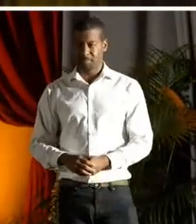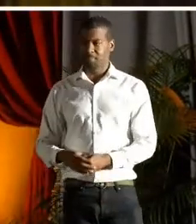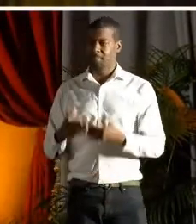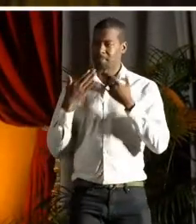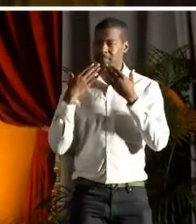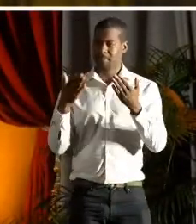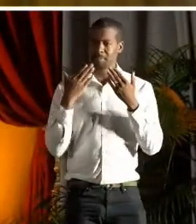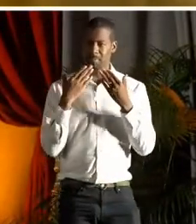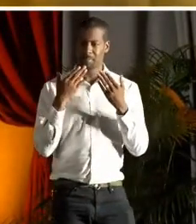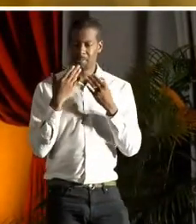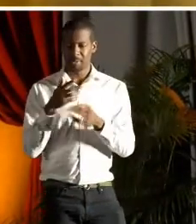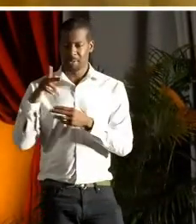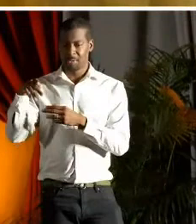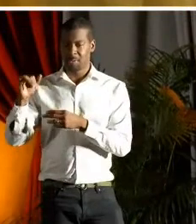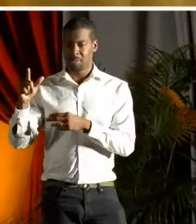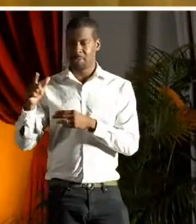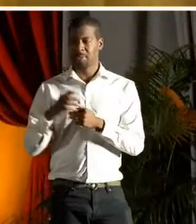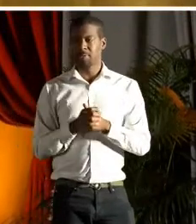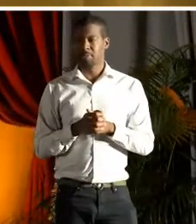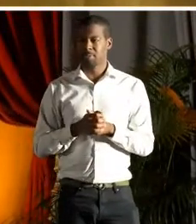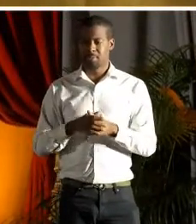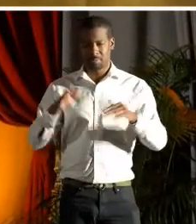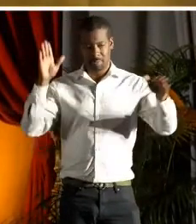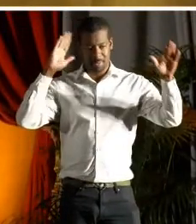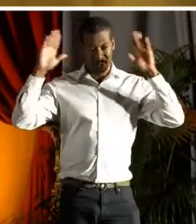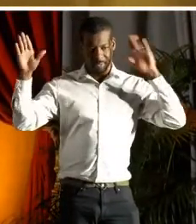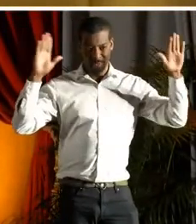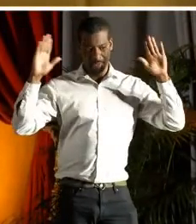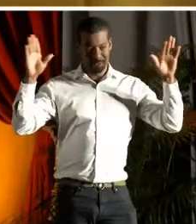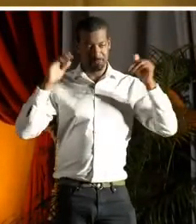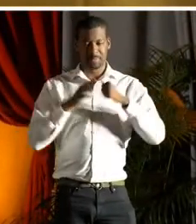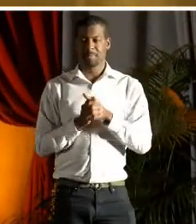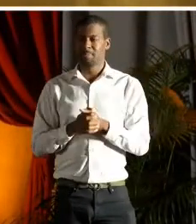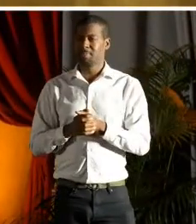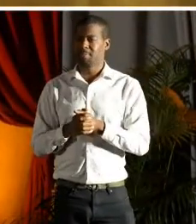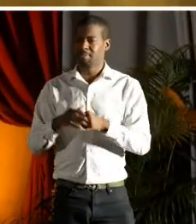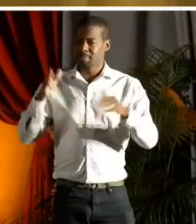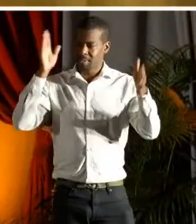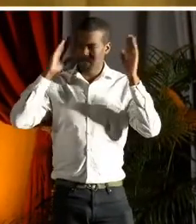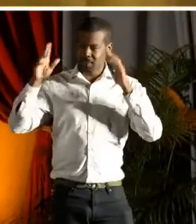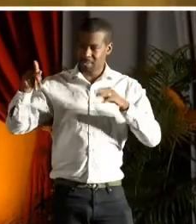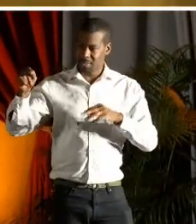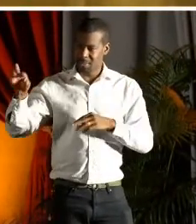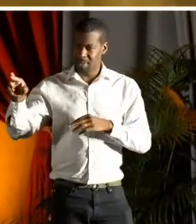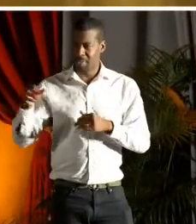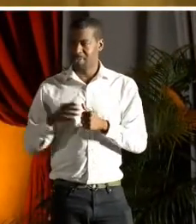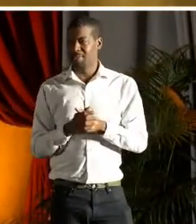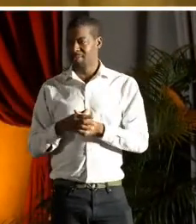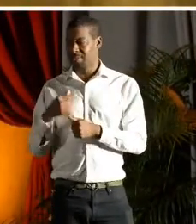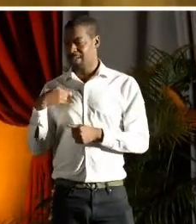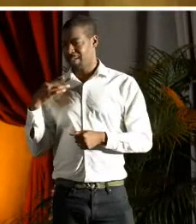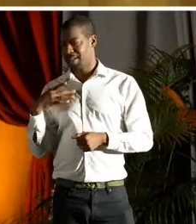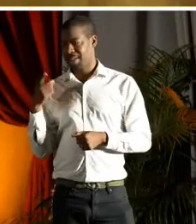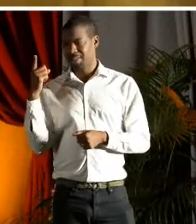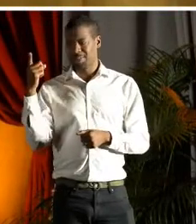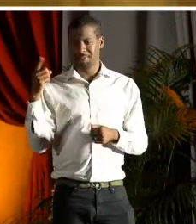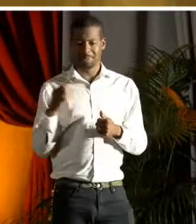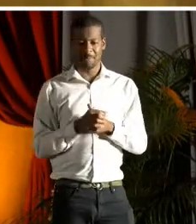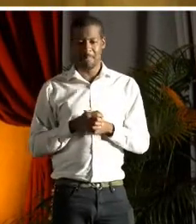Thank you. Thank you, Paul. Hello, everyone. Hello, Peter Edelman. I love you.